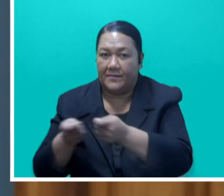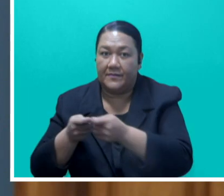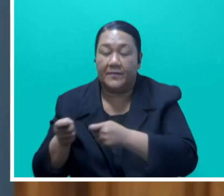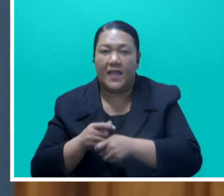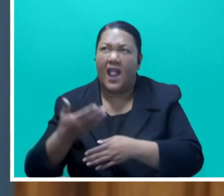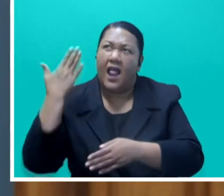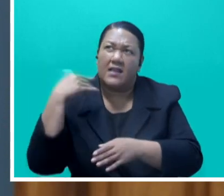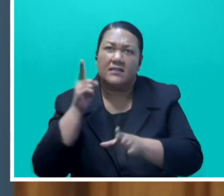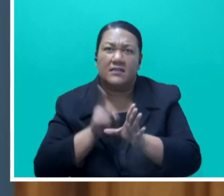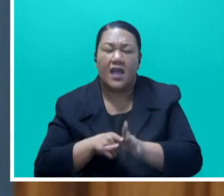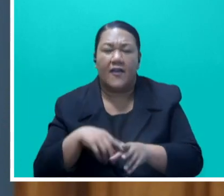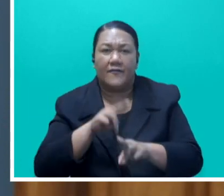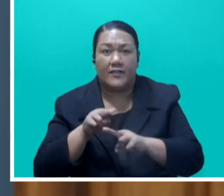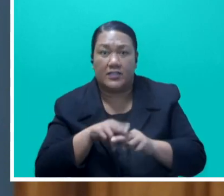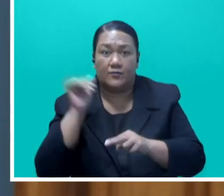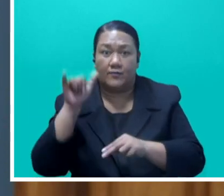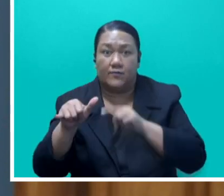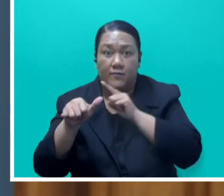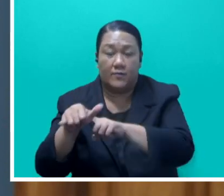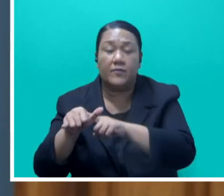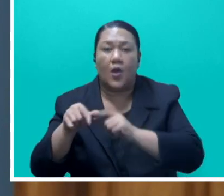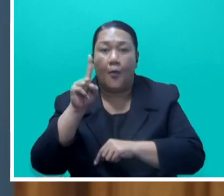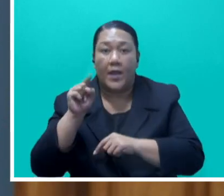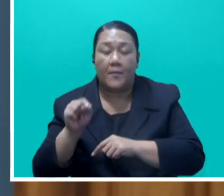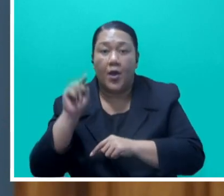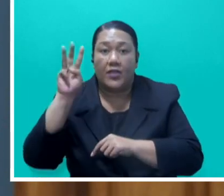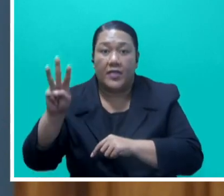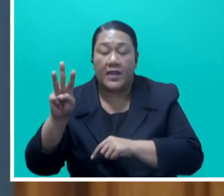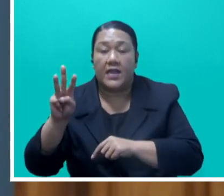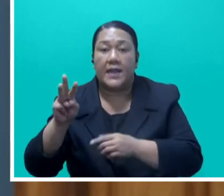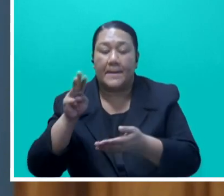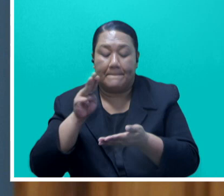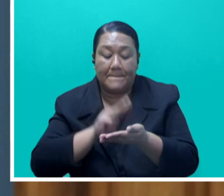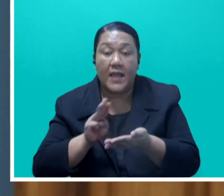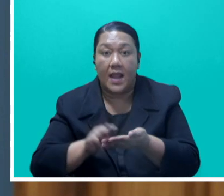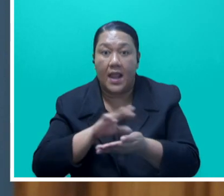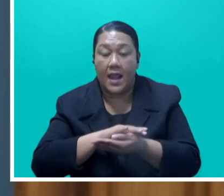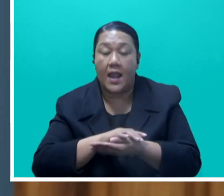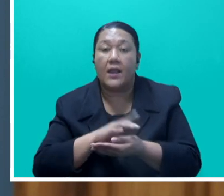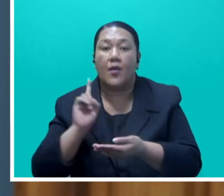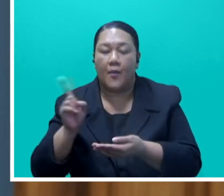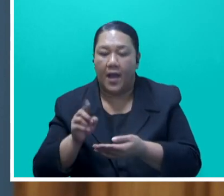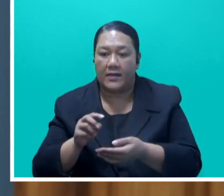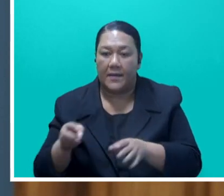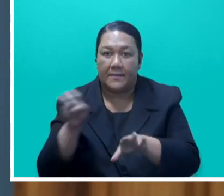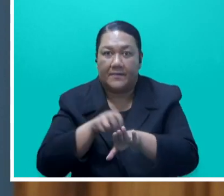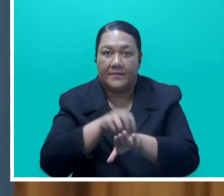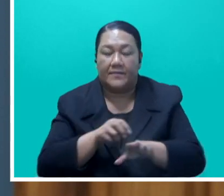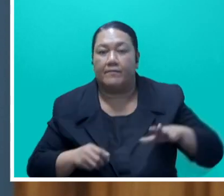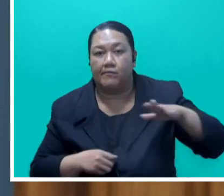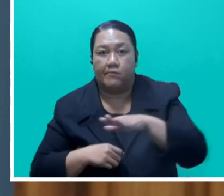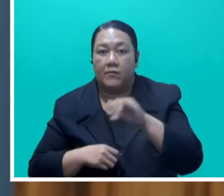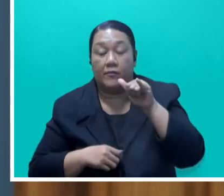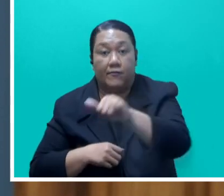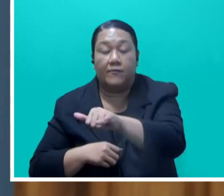year, Fiji Airways carried a remarkable 1.3 million passengers. This is a testament to the airline's commitment to providing